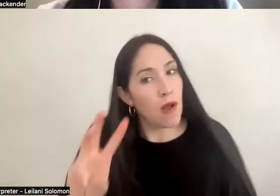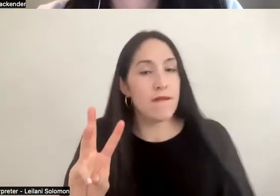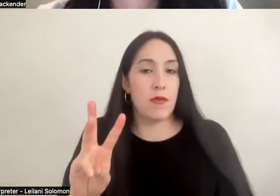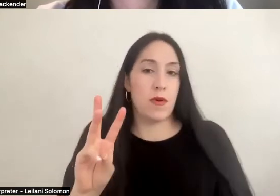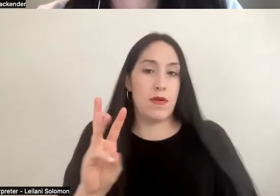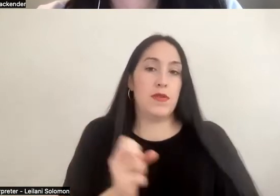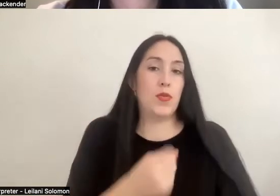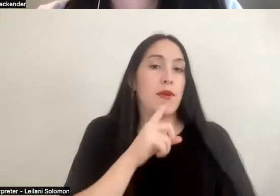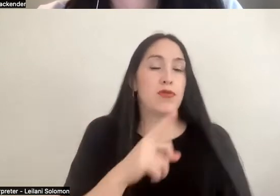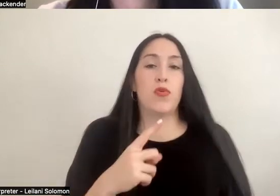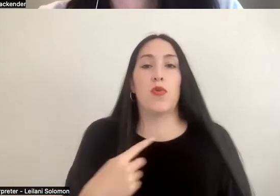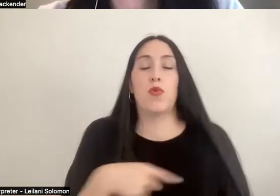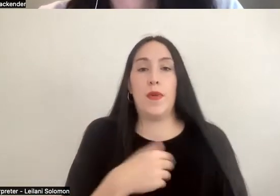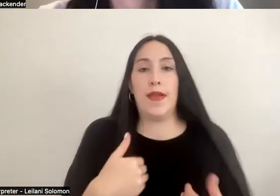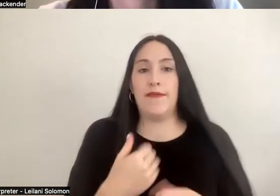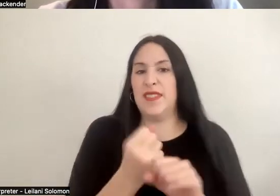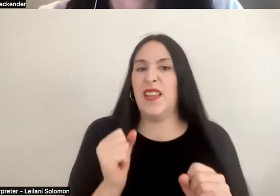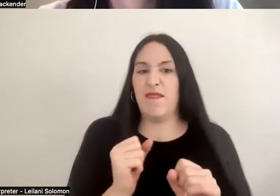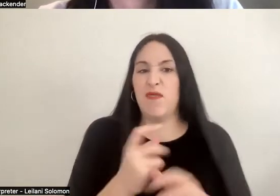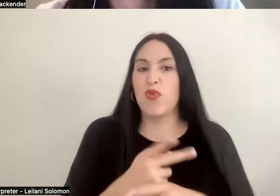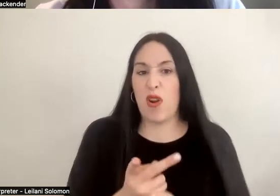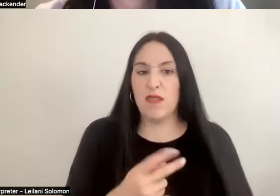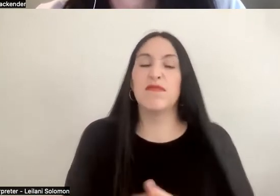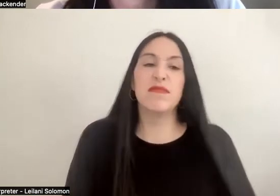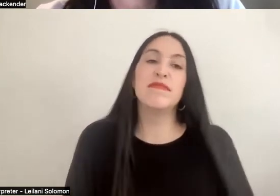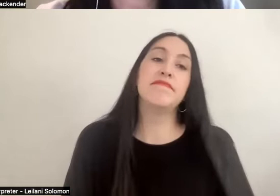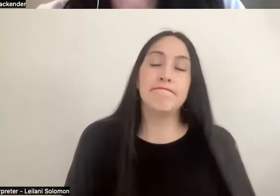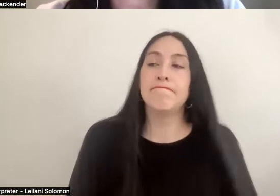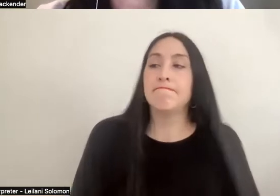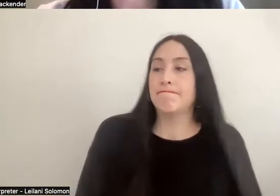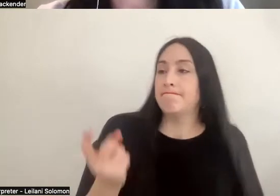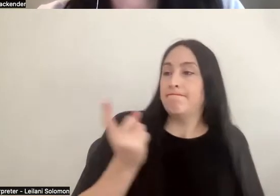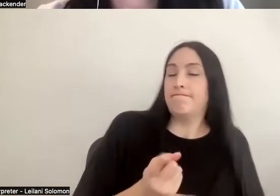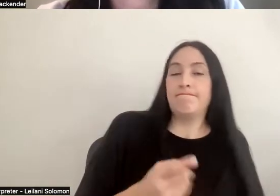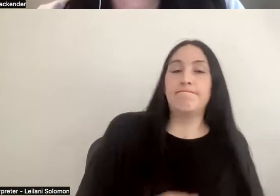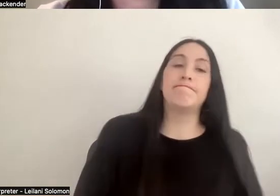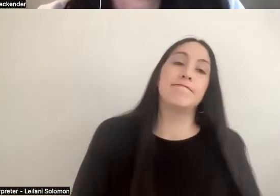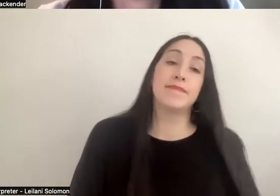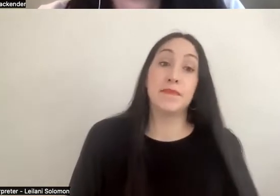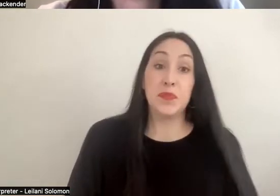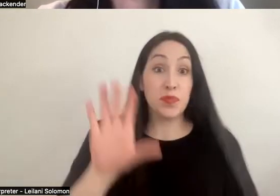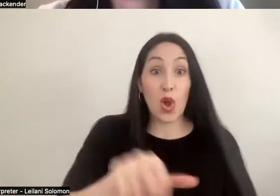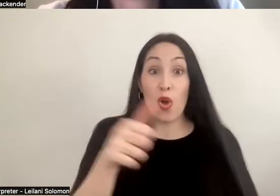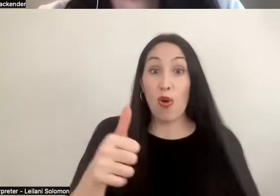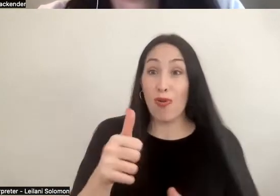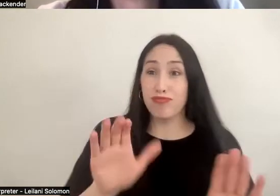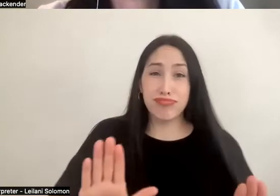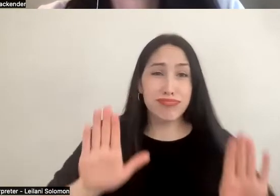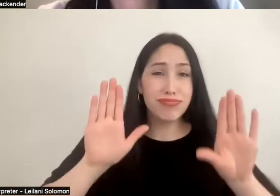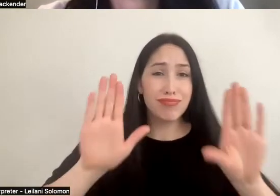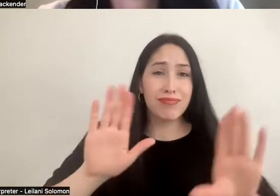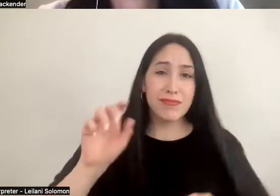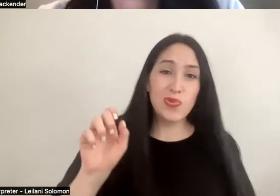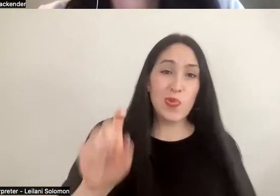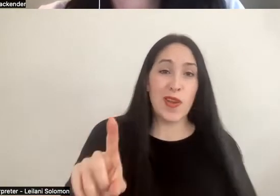can for our end customer. That's right. Okay, another great question that we